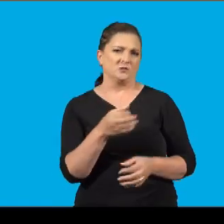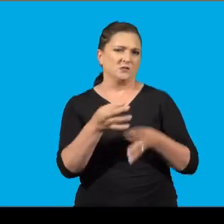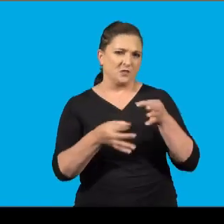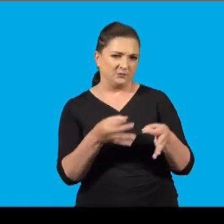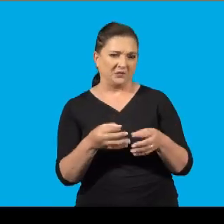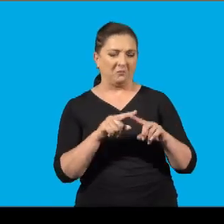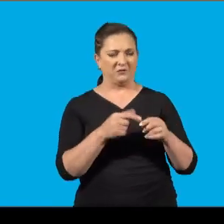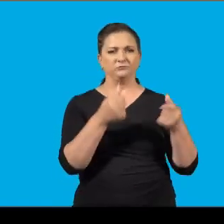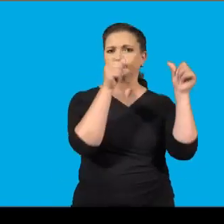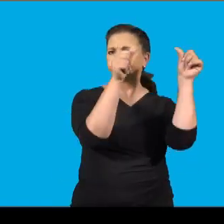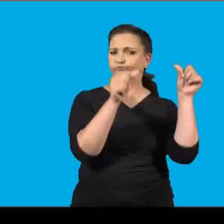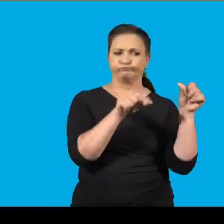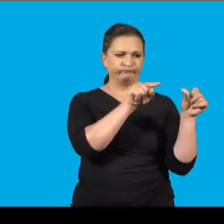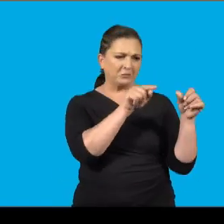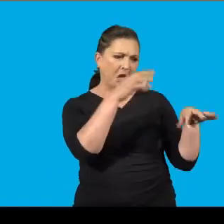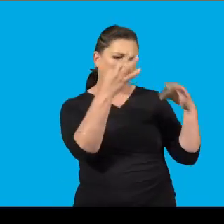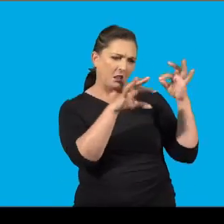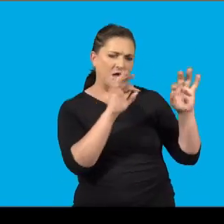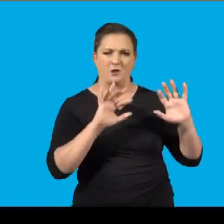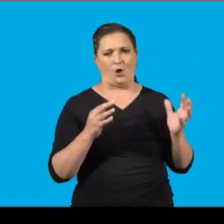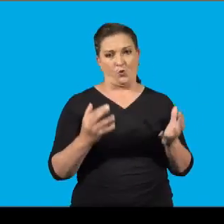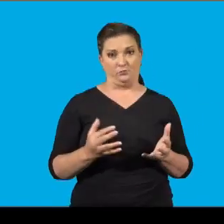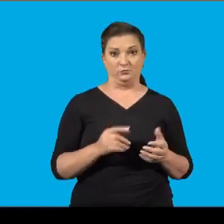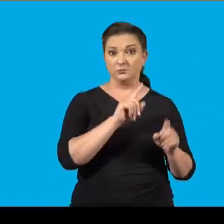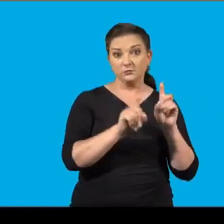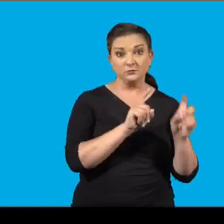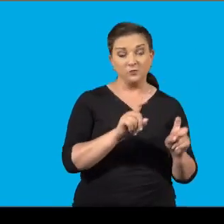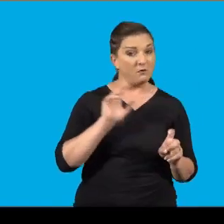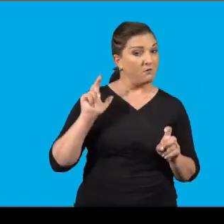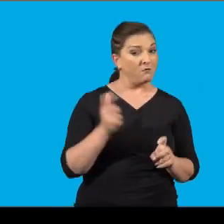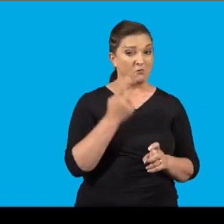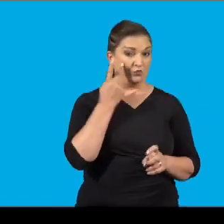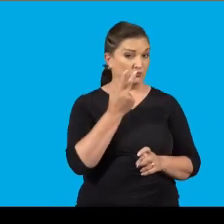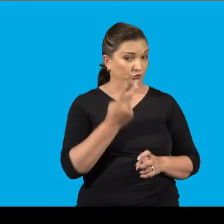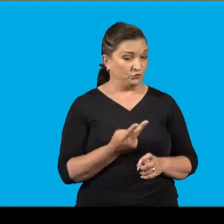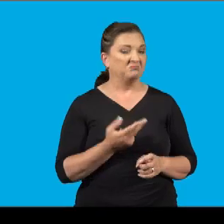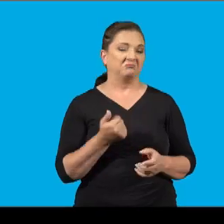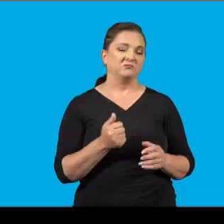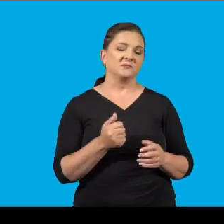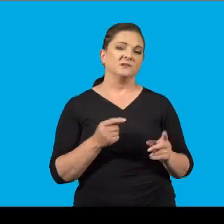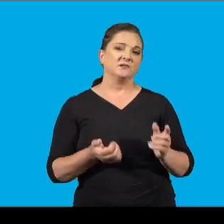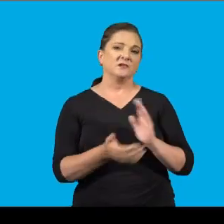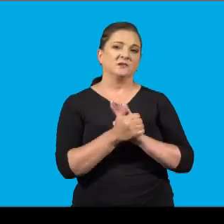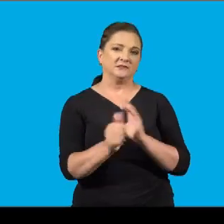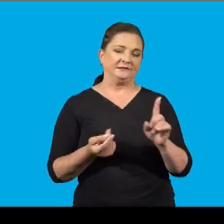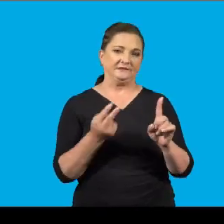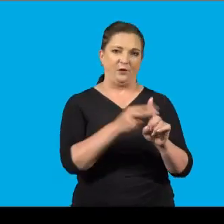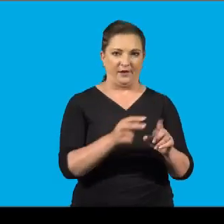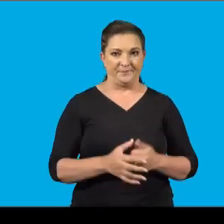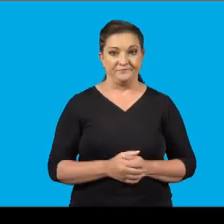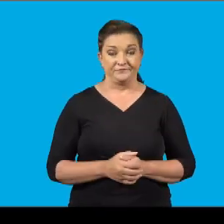words, and how to analyze posters. We looked at all those questions and we applied those